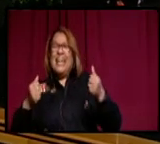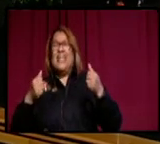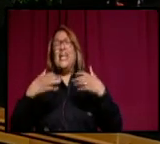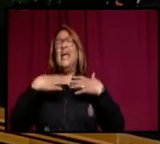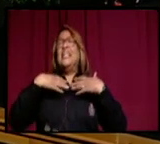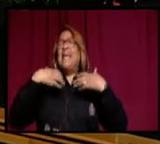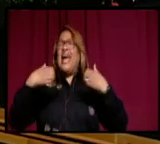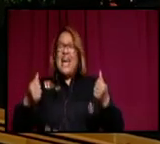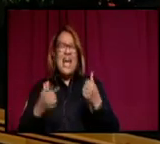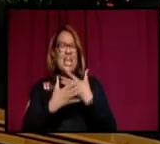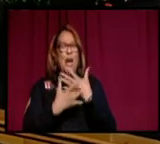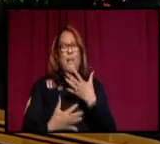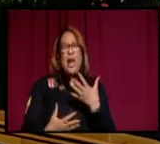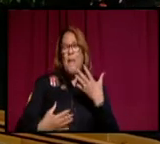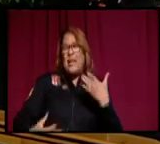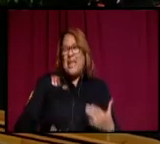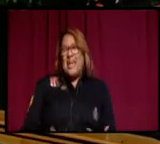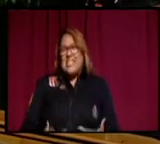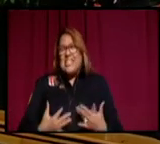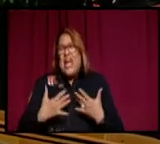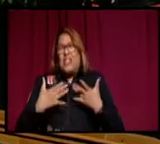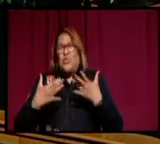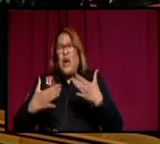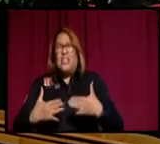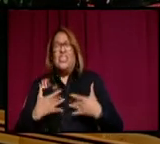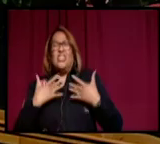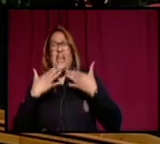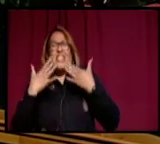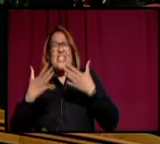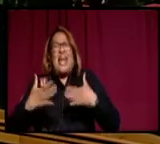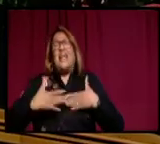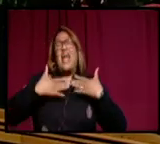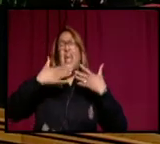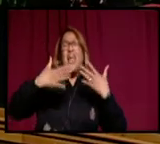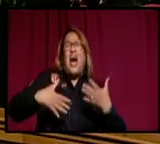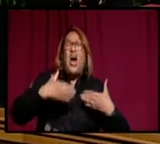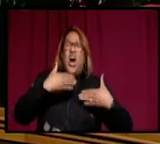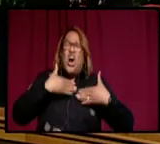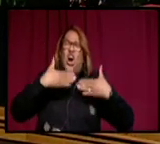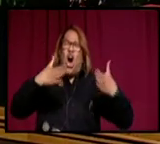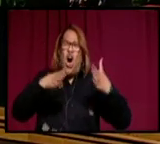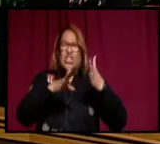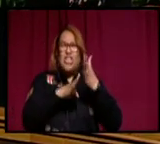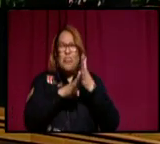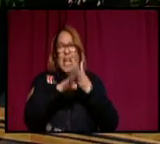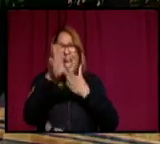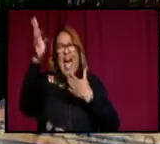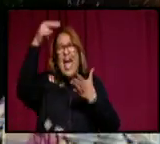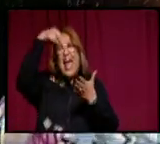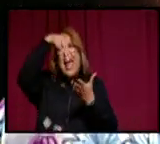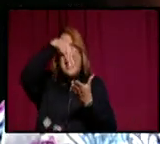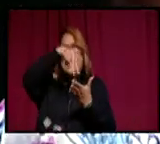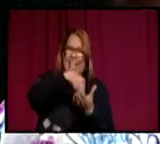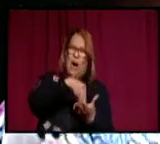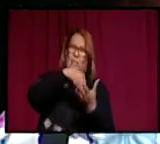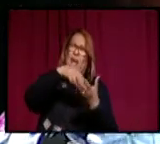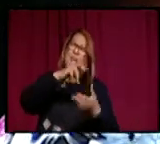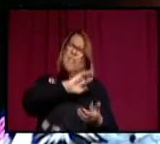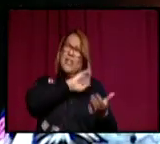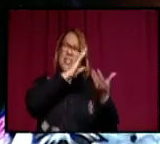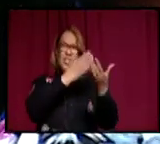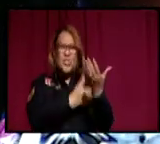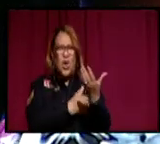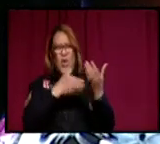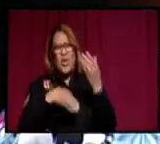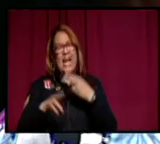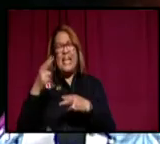the healing blood begin to saturate the chest and saturate the lungs and cause them to line up now. We say, line up, body, in the